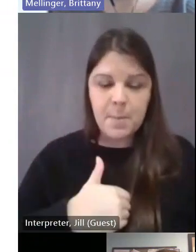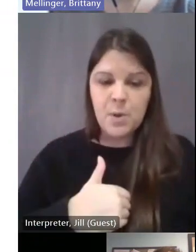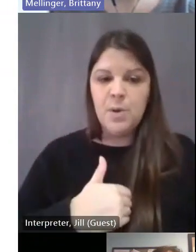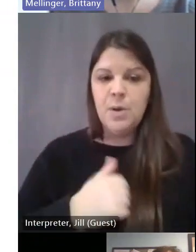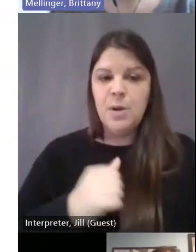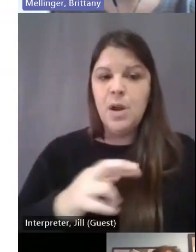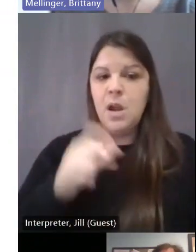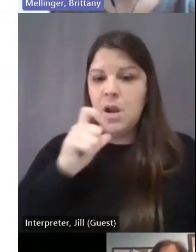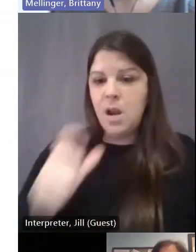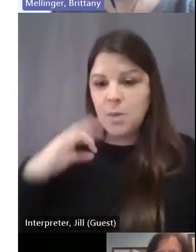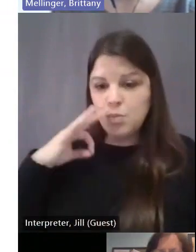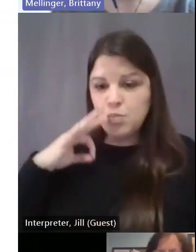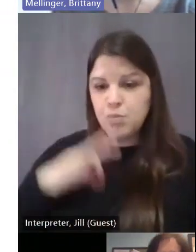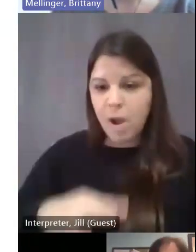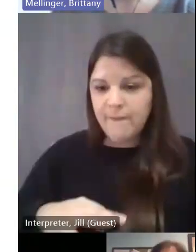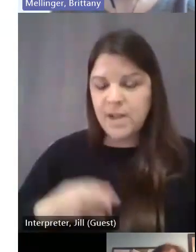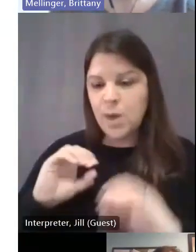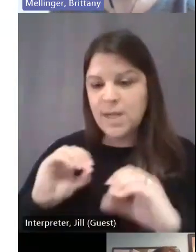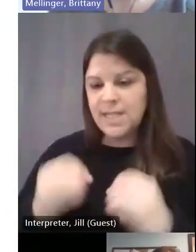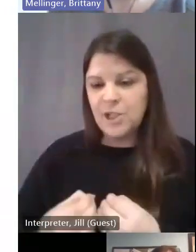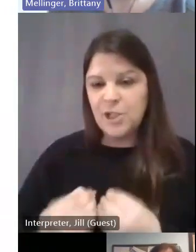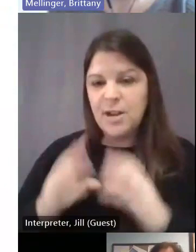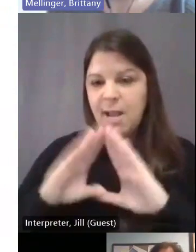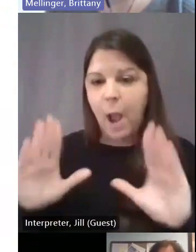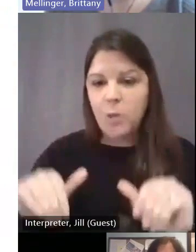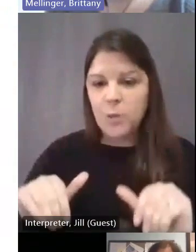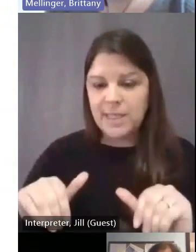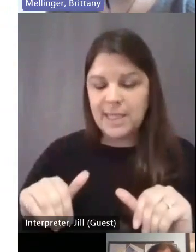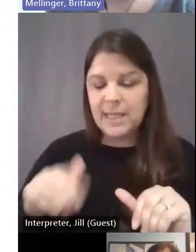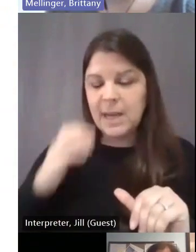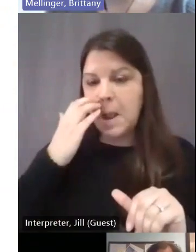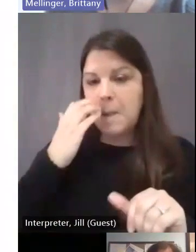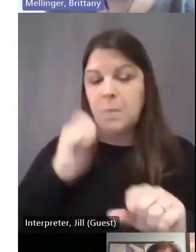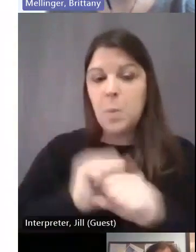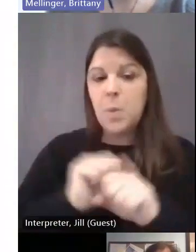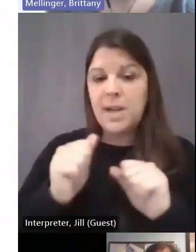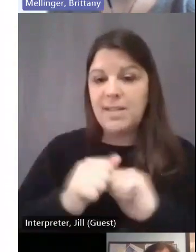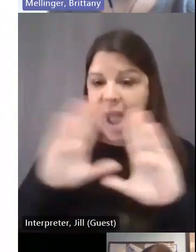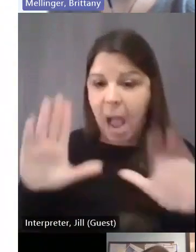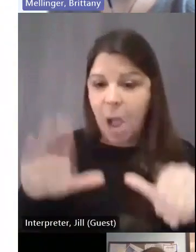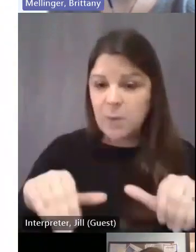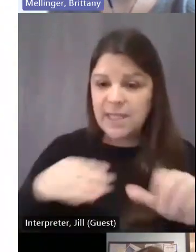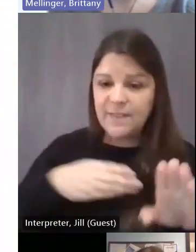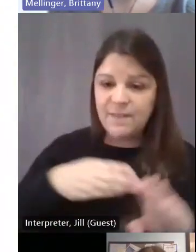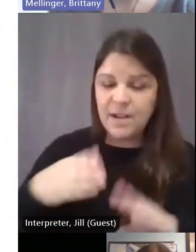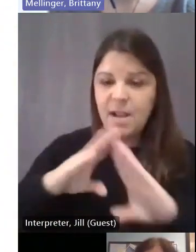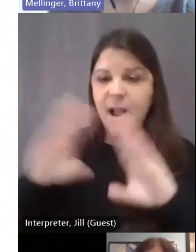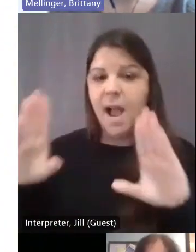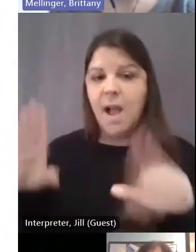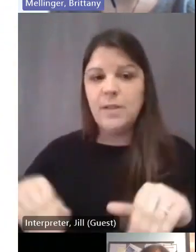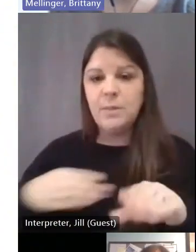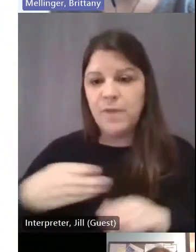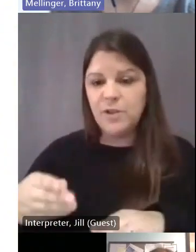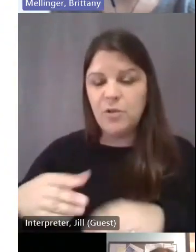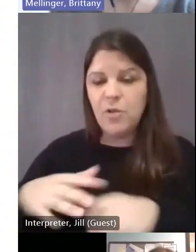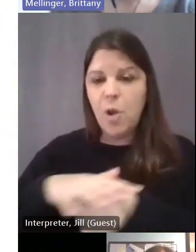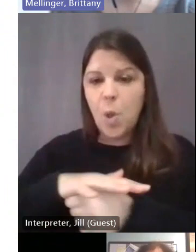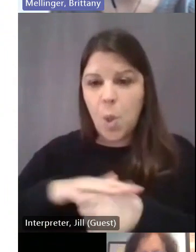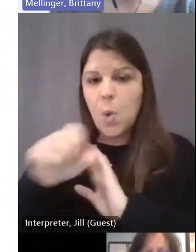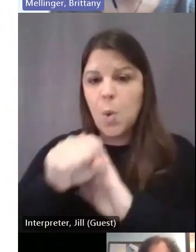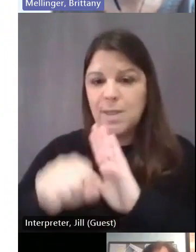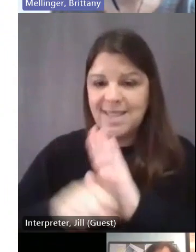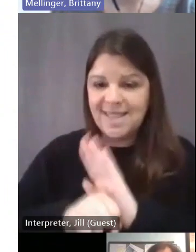a nonprofit, housing, working in the housing field, whether you're a housing professional, a local or state